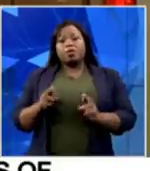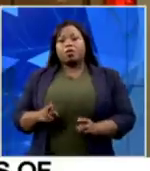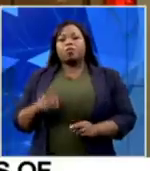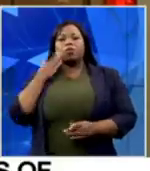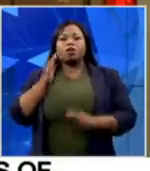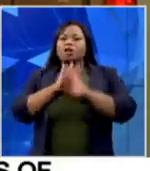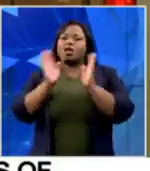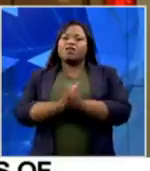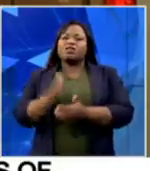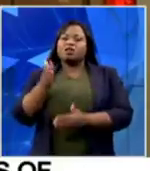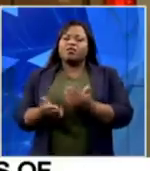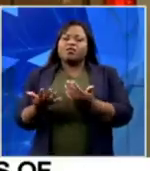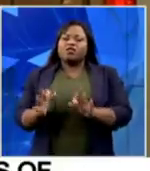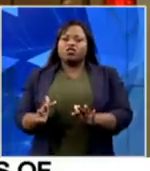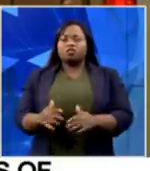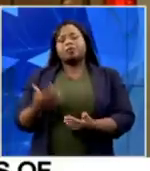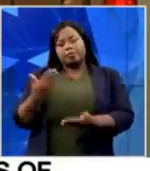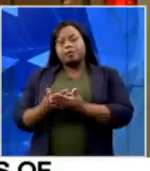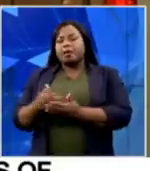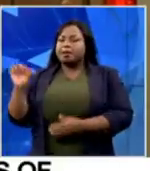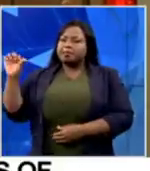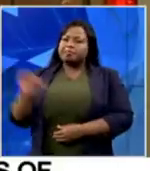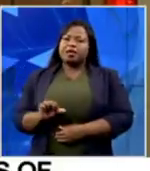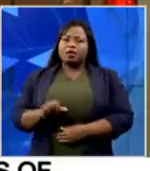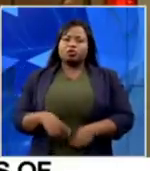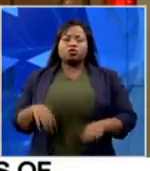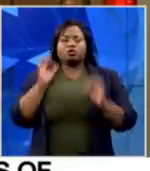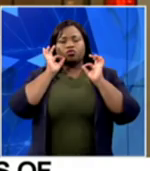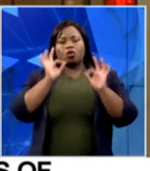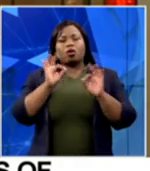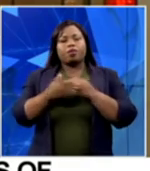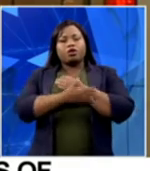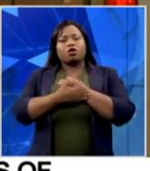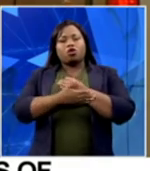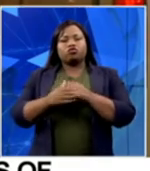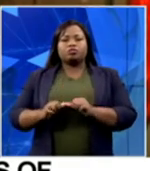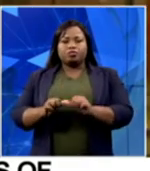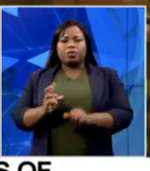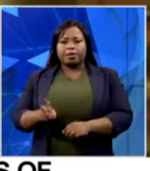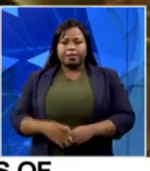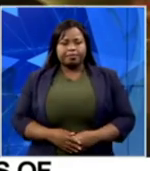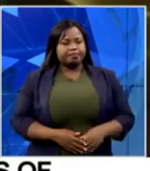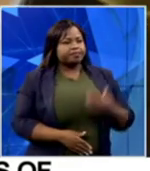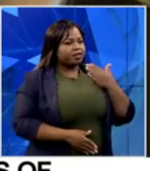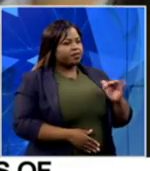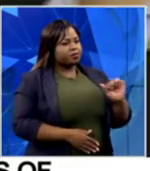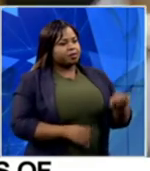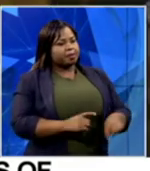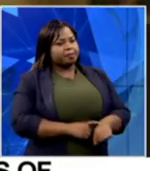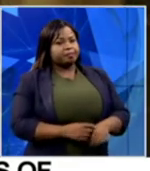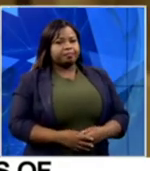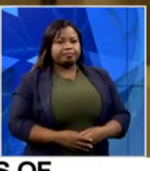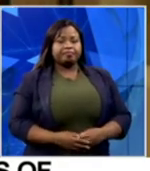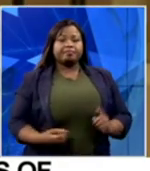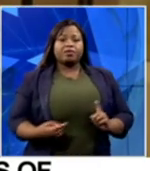over, will think about coming back to this fantastic country and enjoying everything it has to offer. Thank you very much for your time. Thank you. So that's